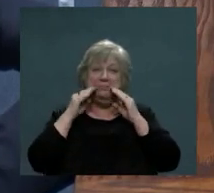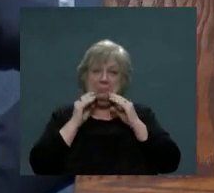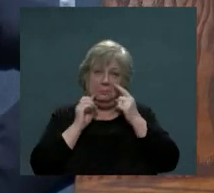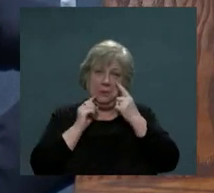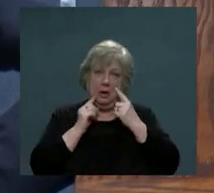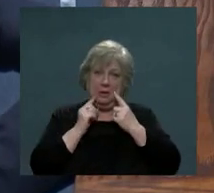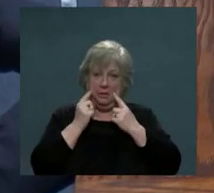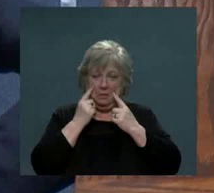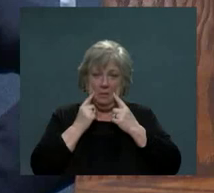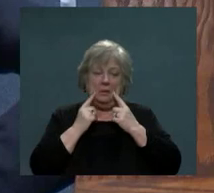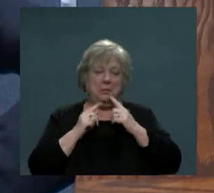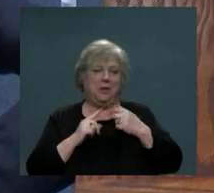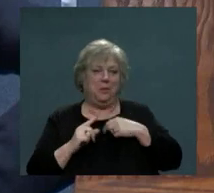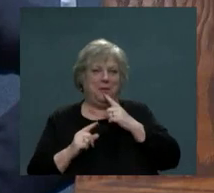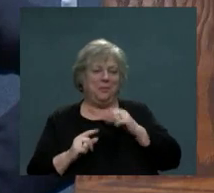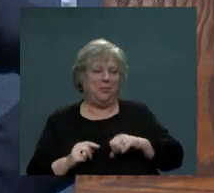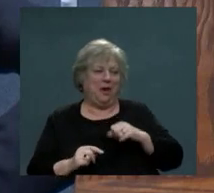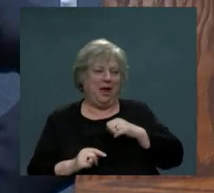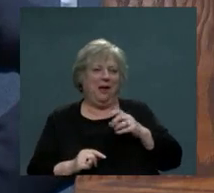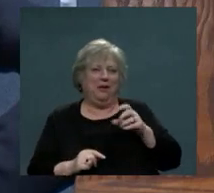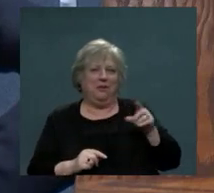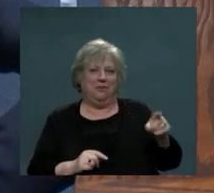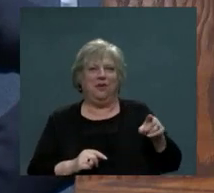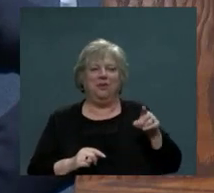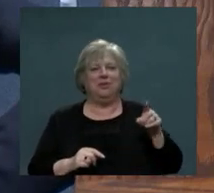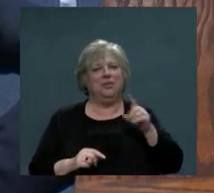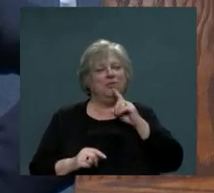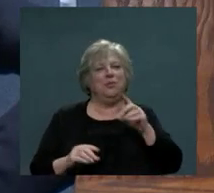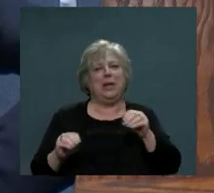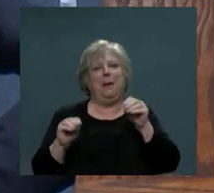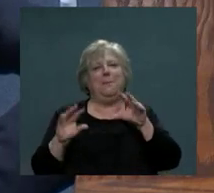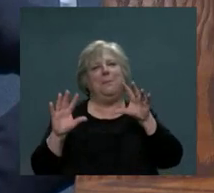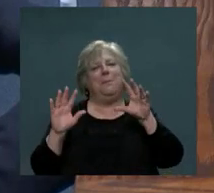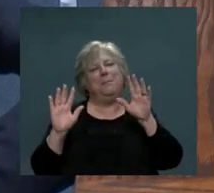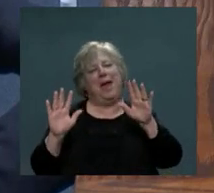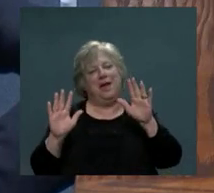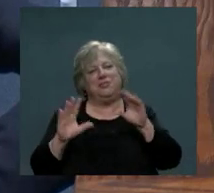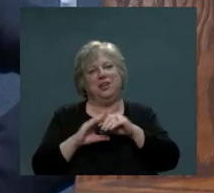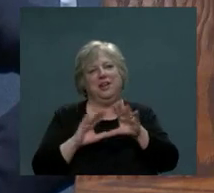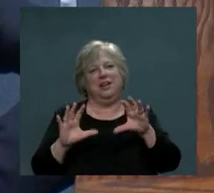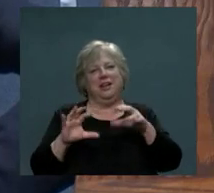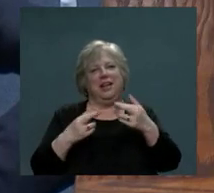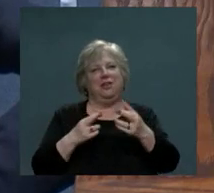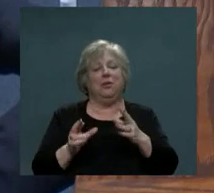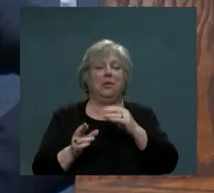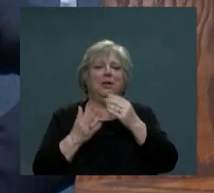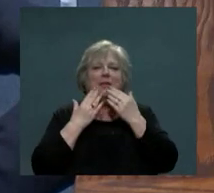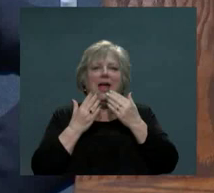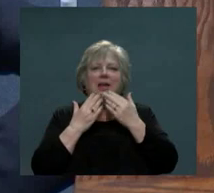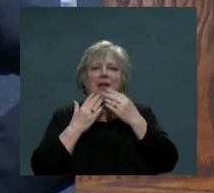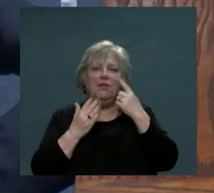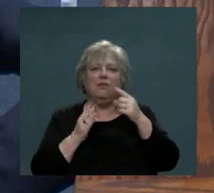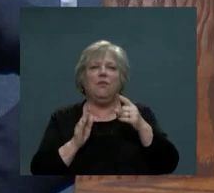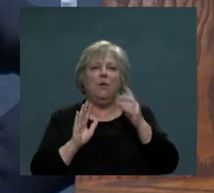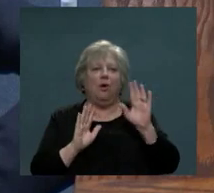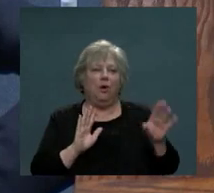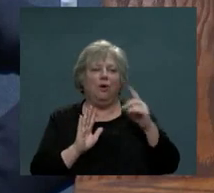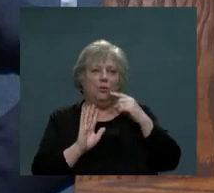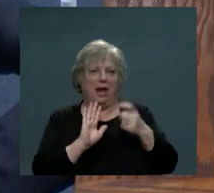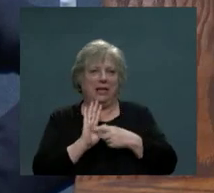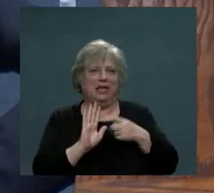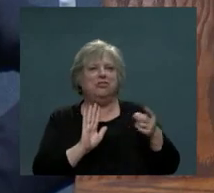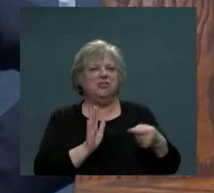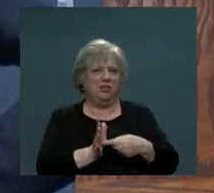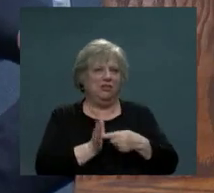But we're very proud of her. She's truly magic in the classroom. So, and thank you for the recognition for her, because she deserves it. Thank